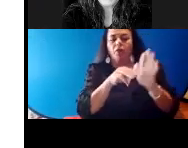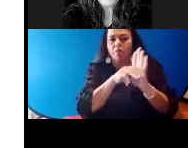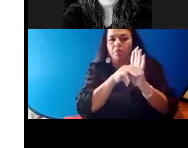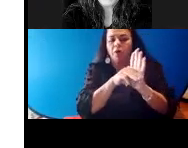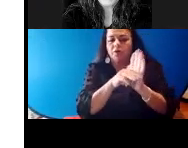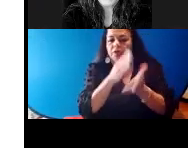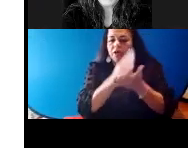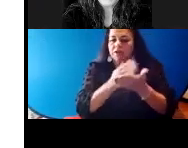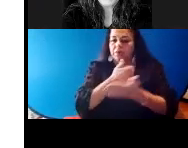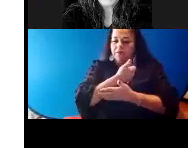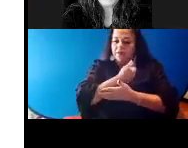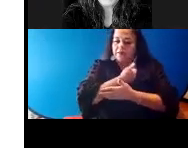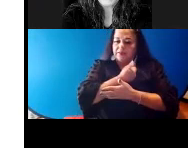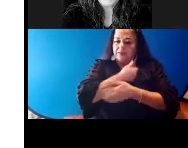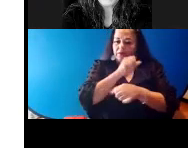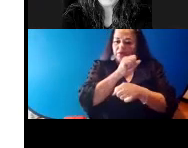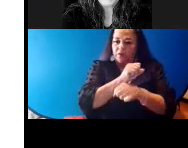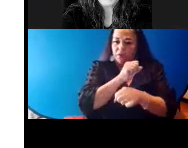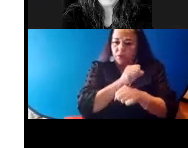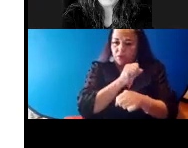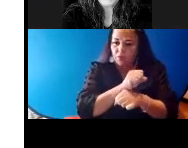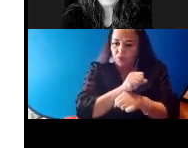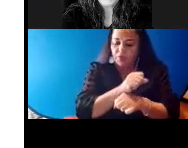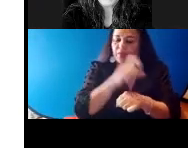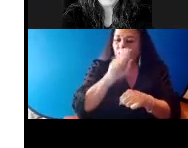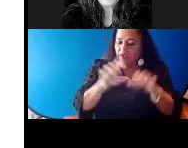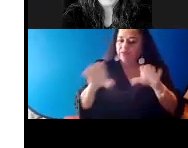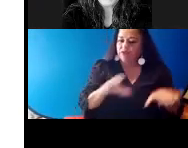And and I see you in the chat.